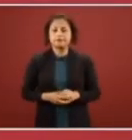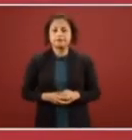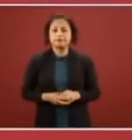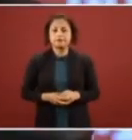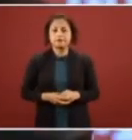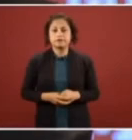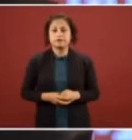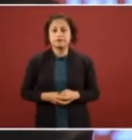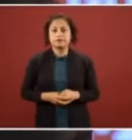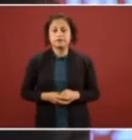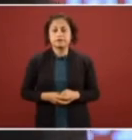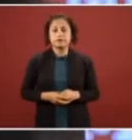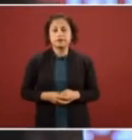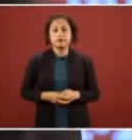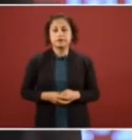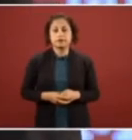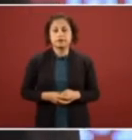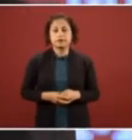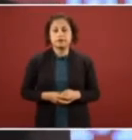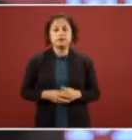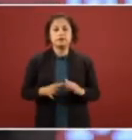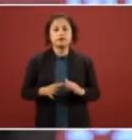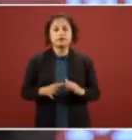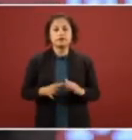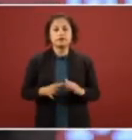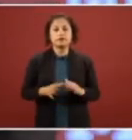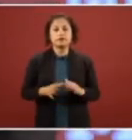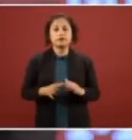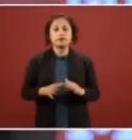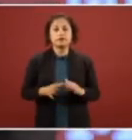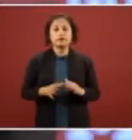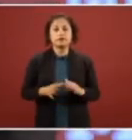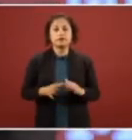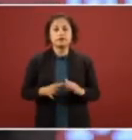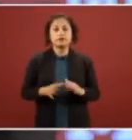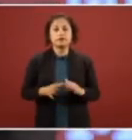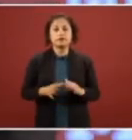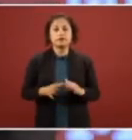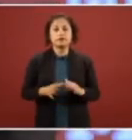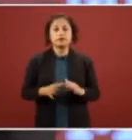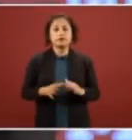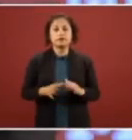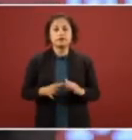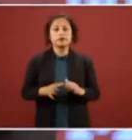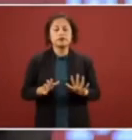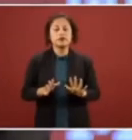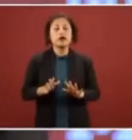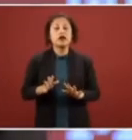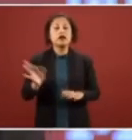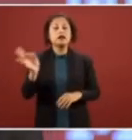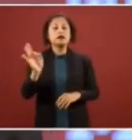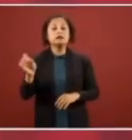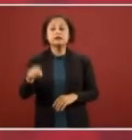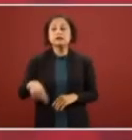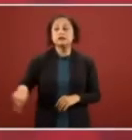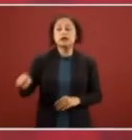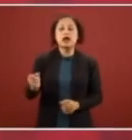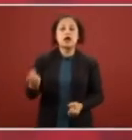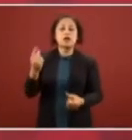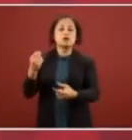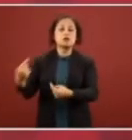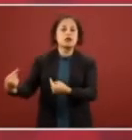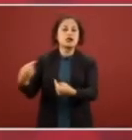No vamos we are not ninguna provocación. Going to fall into any provocation.